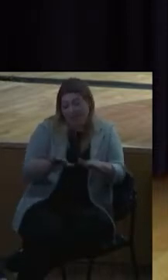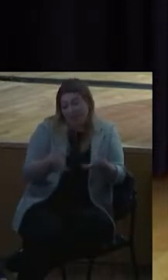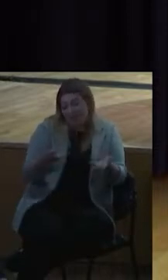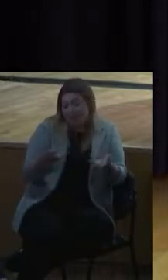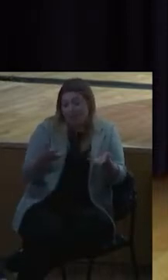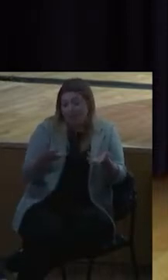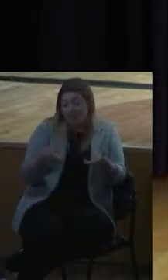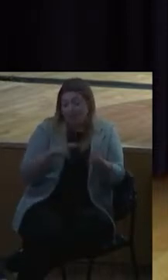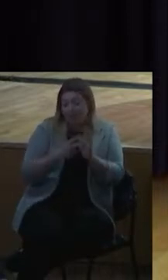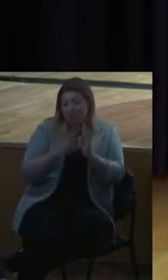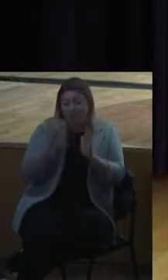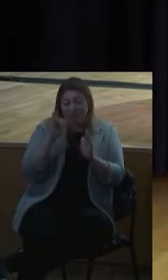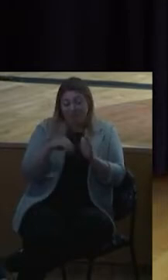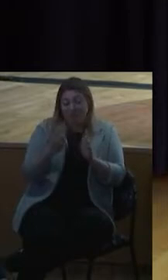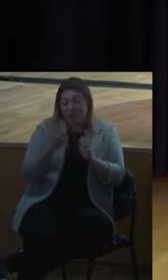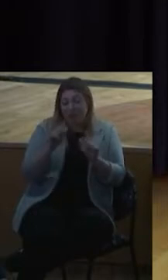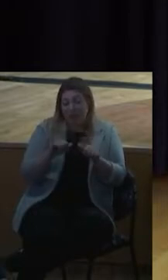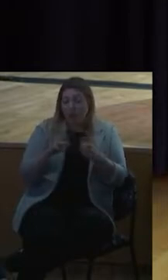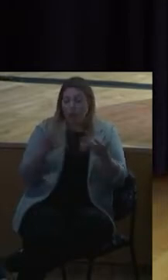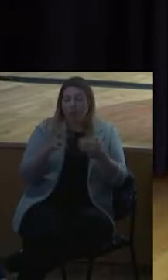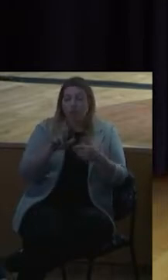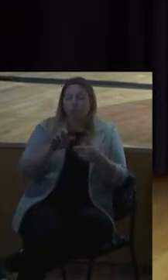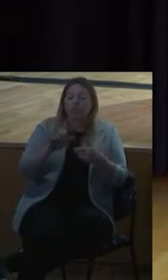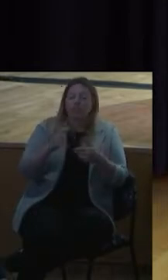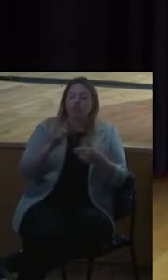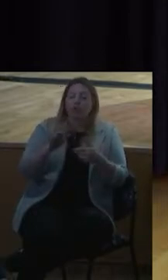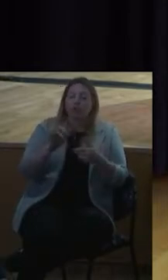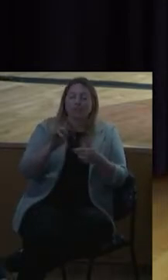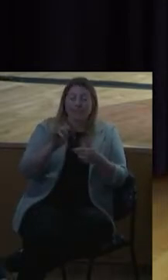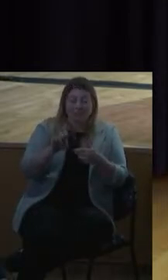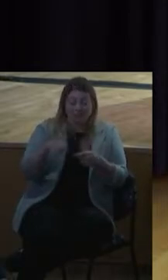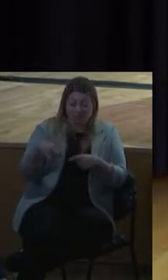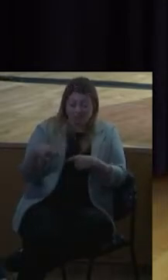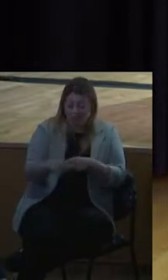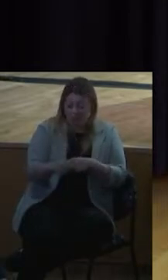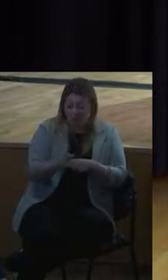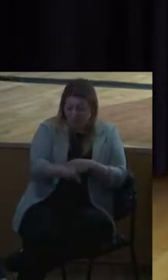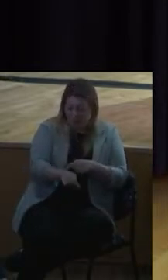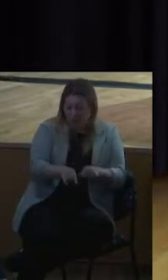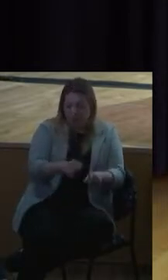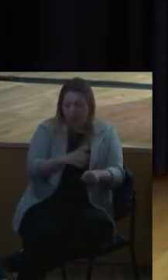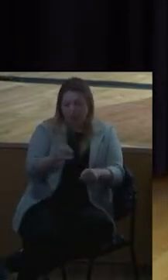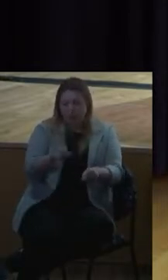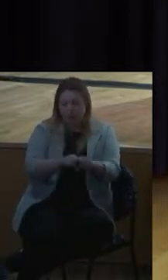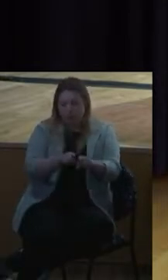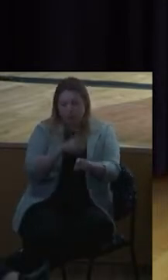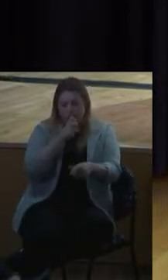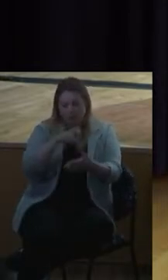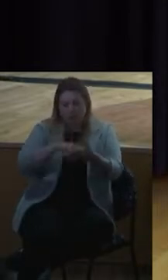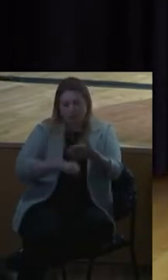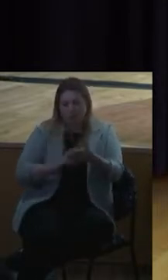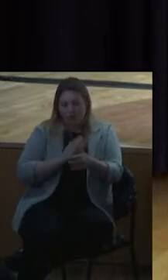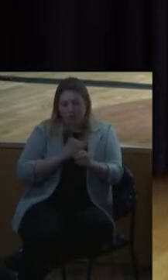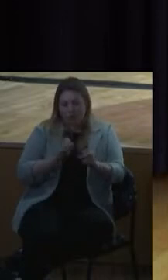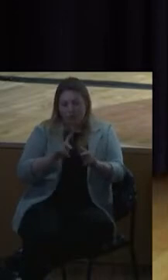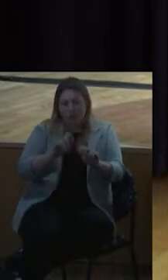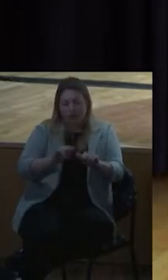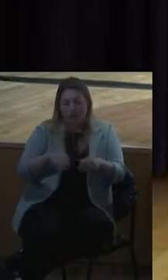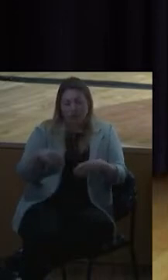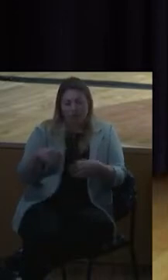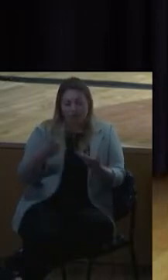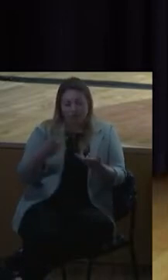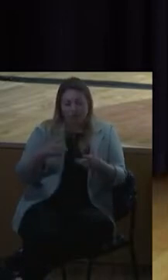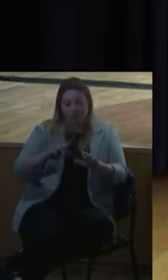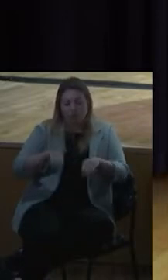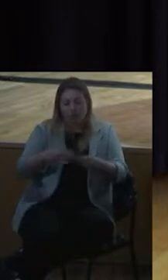where something could be regenerative. They're paying for it, and it's not taking out of, you know, our ability to provide a paycheck to a